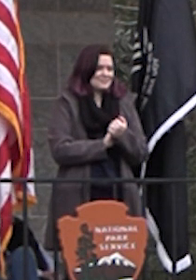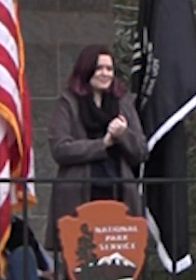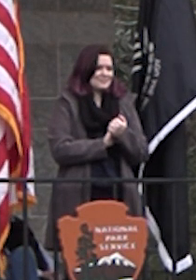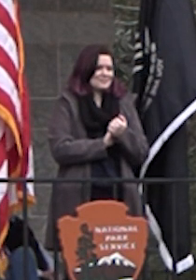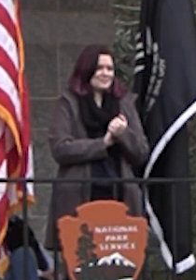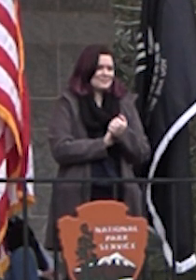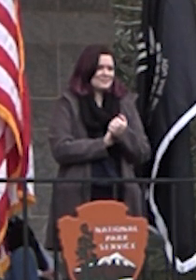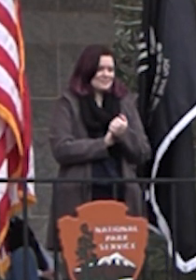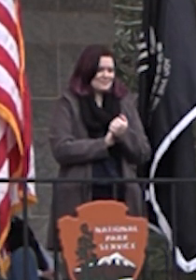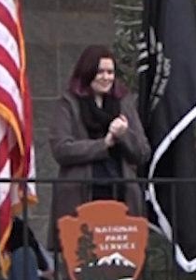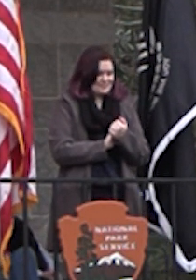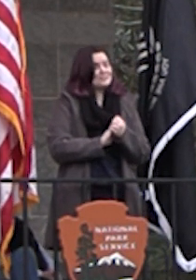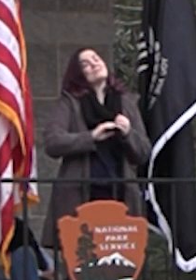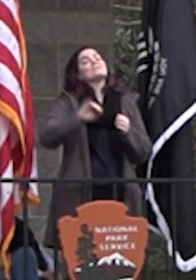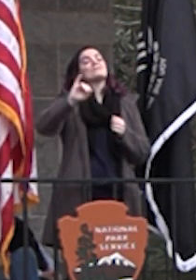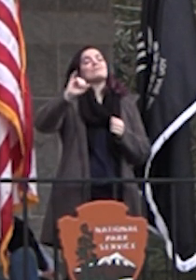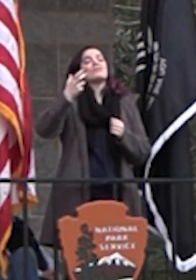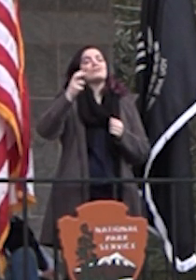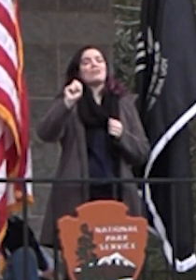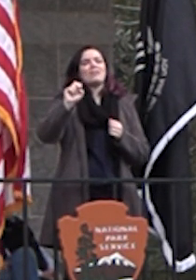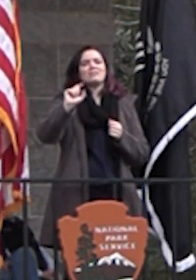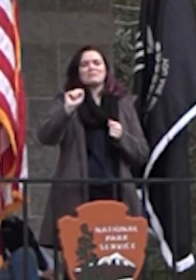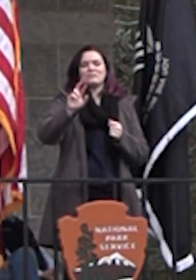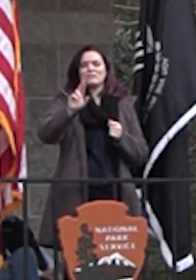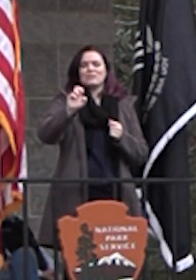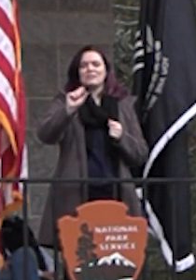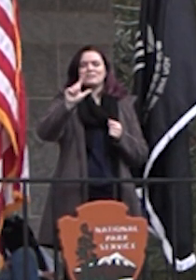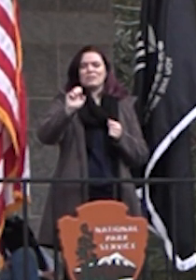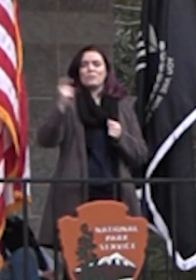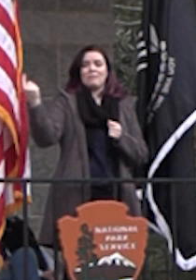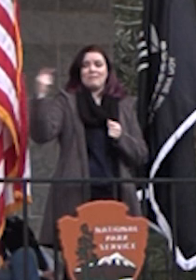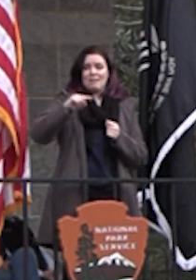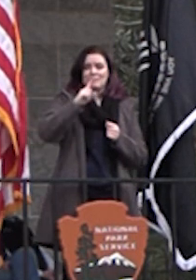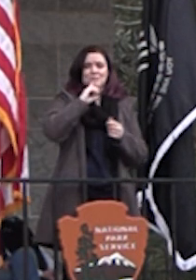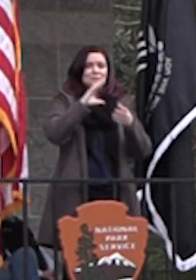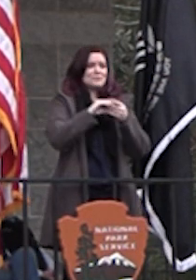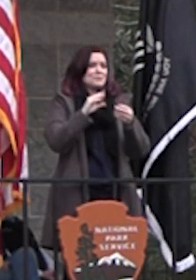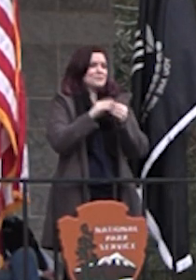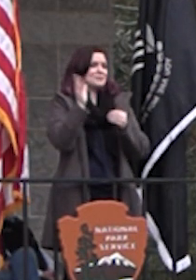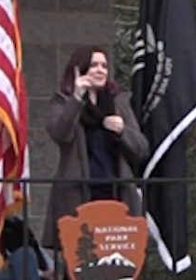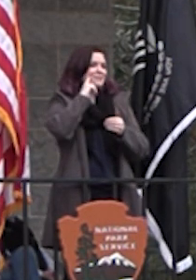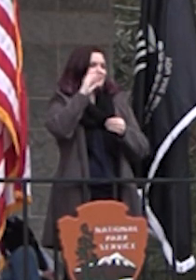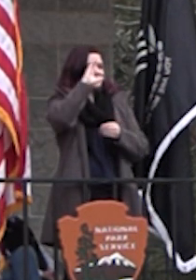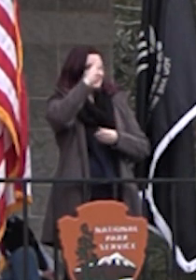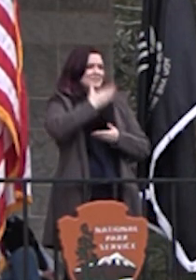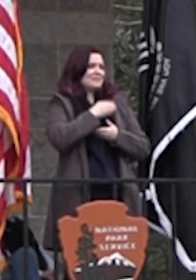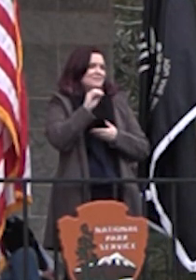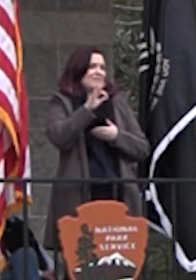I'd like to invite John Tressel to speak on behalf of the Sons of the American Revolution.